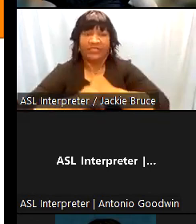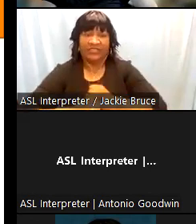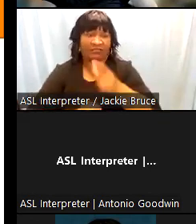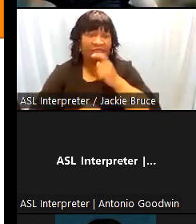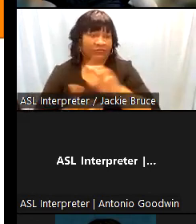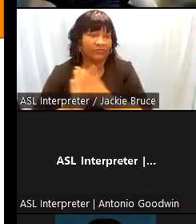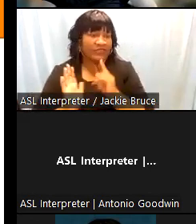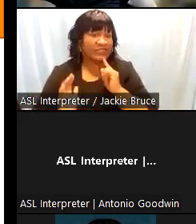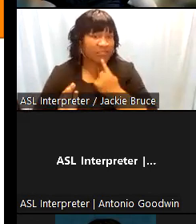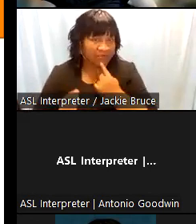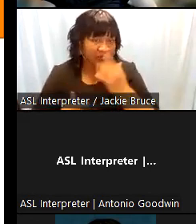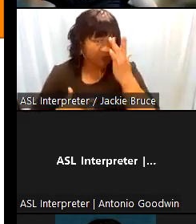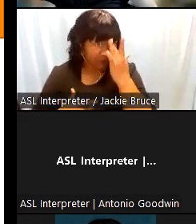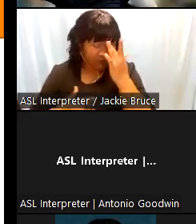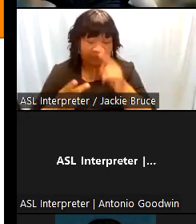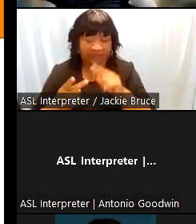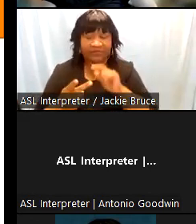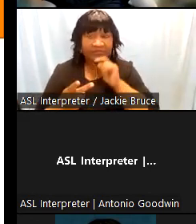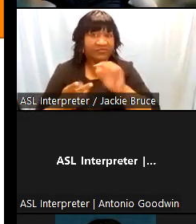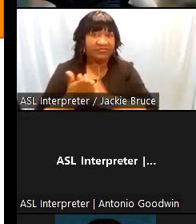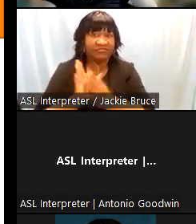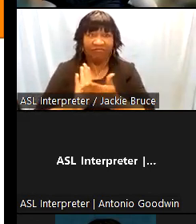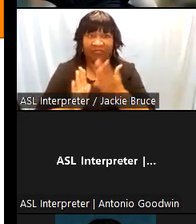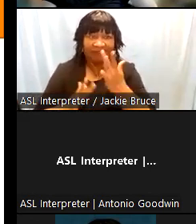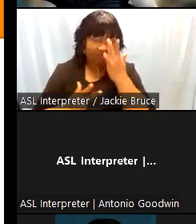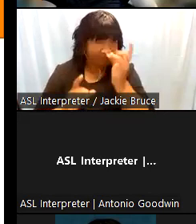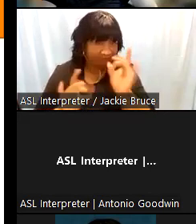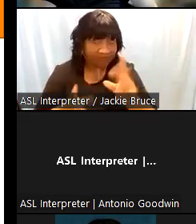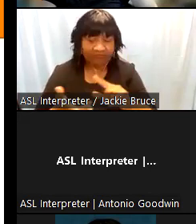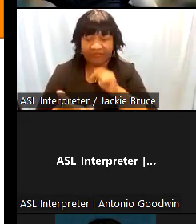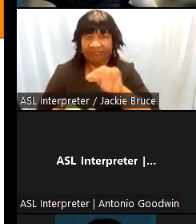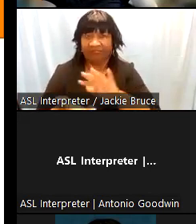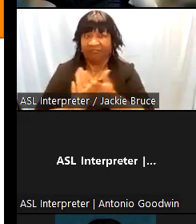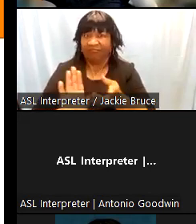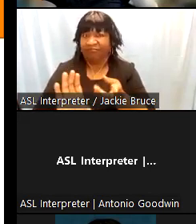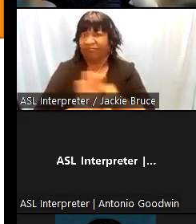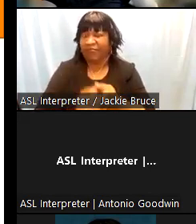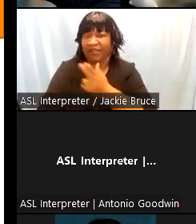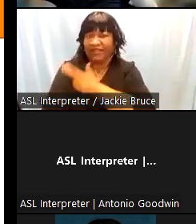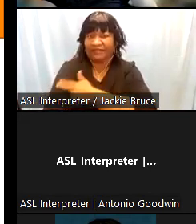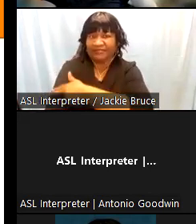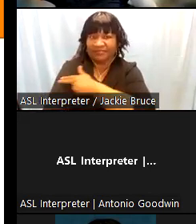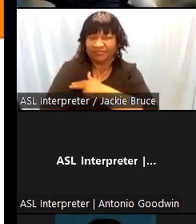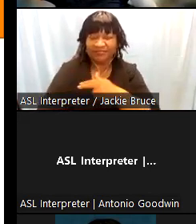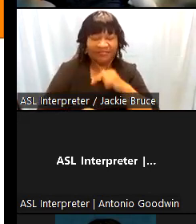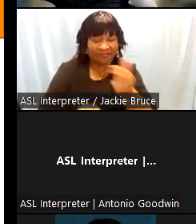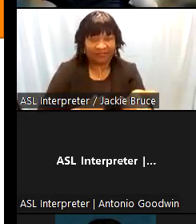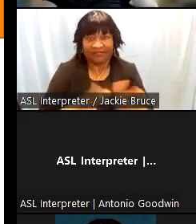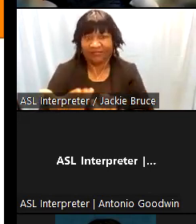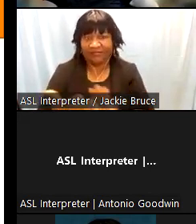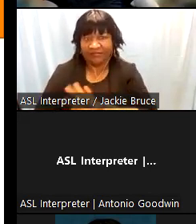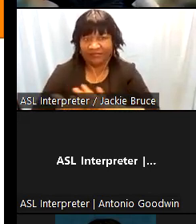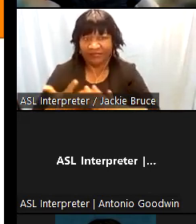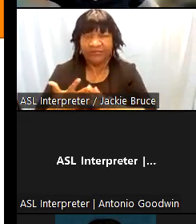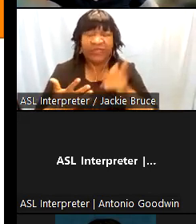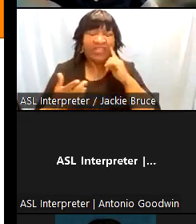sick, hospitalized, dying from COVID, and getting long COVID. If I had any key messages to share with